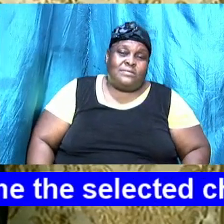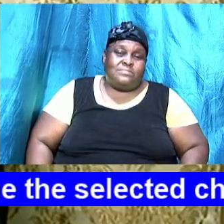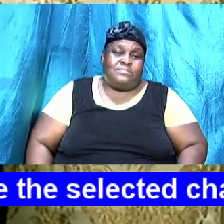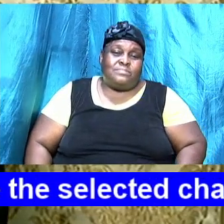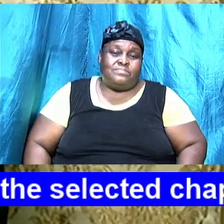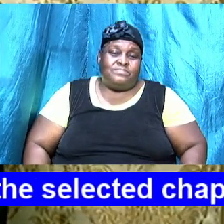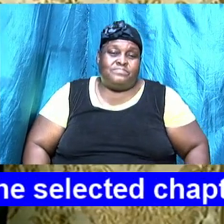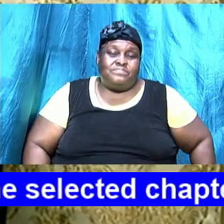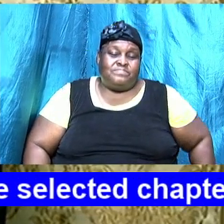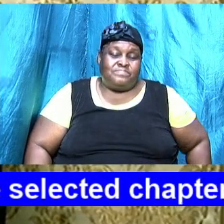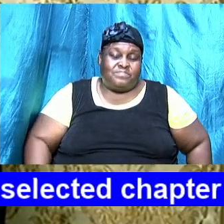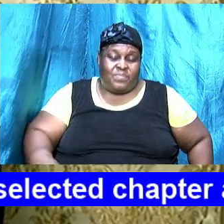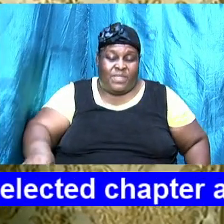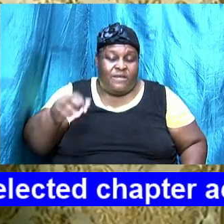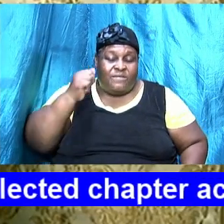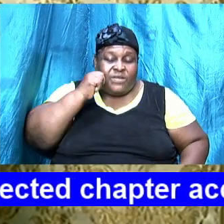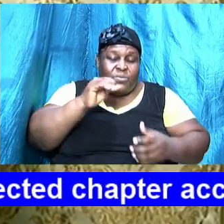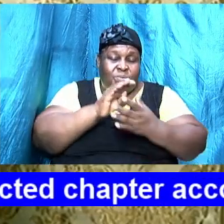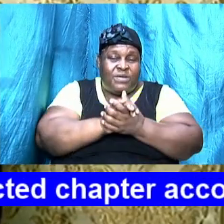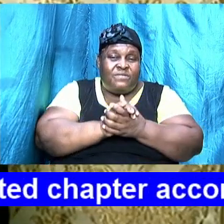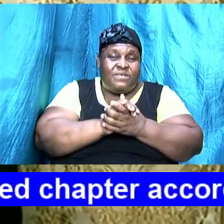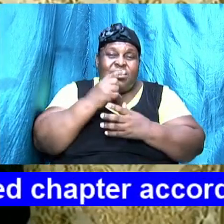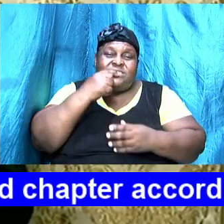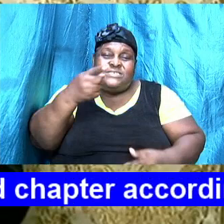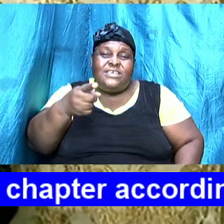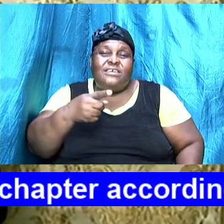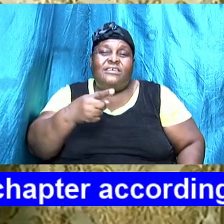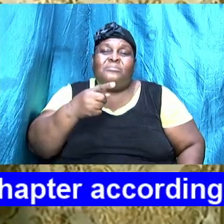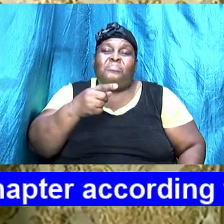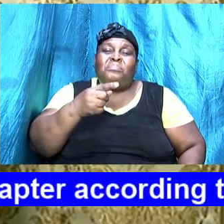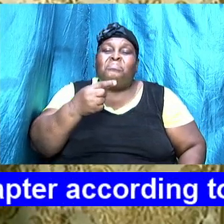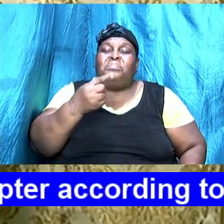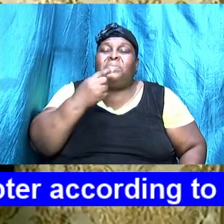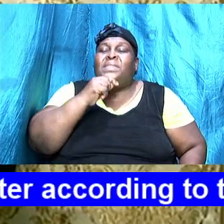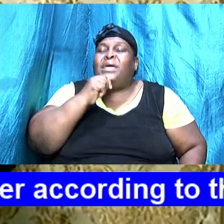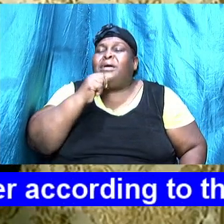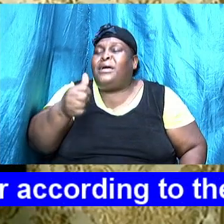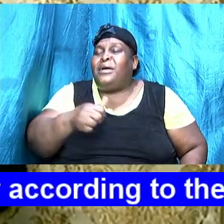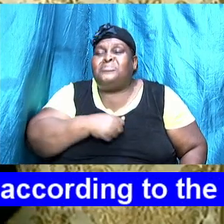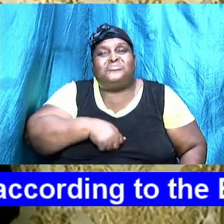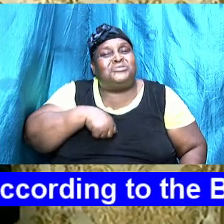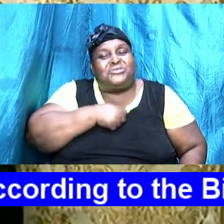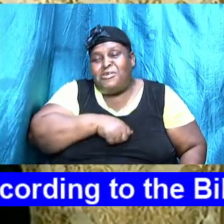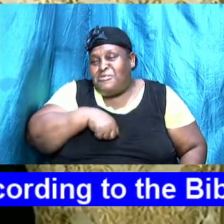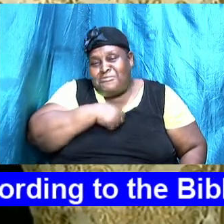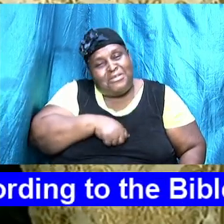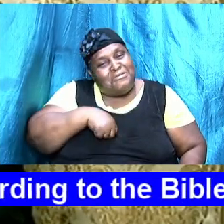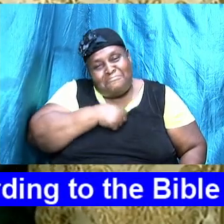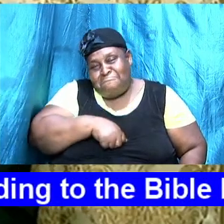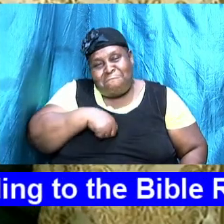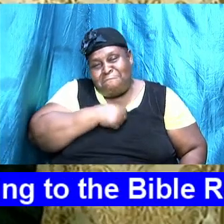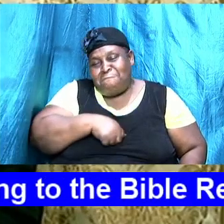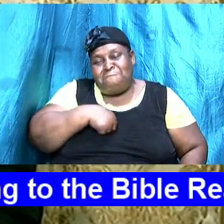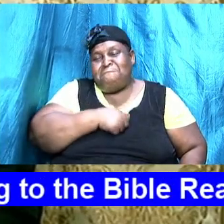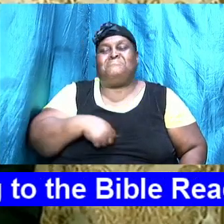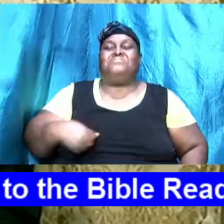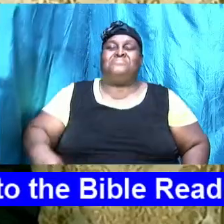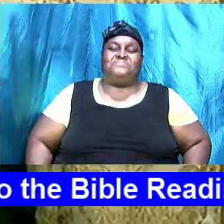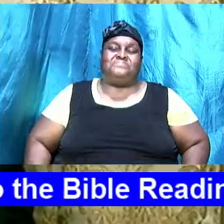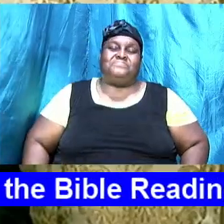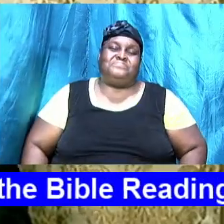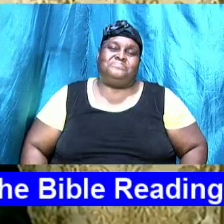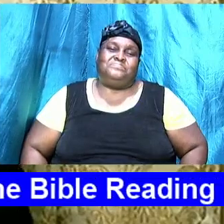and to declare that I am sorry. That's where we are. I am